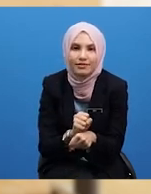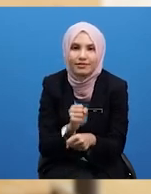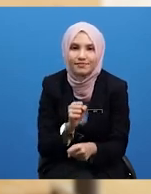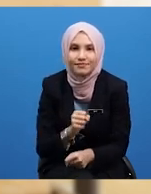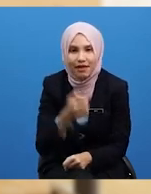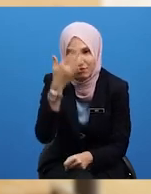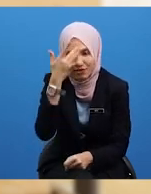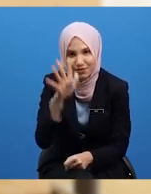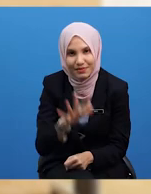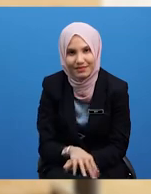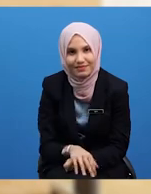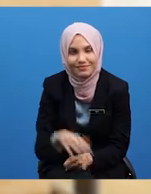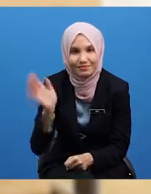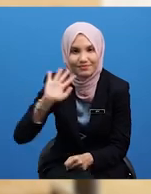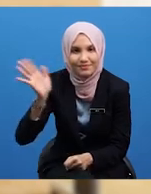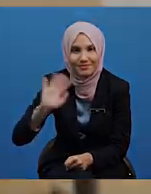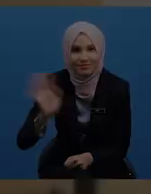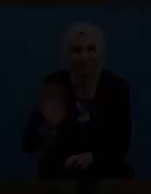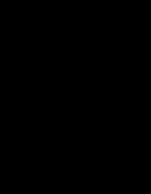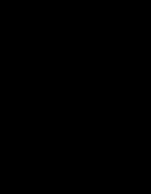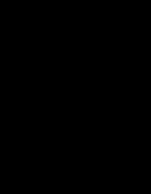and work smart. Bye-bye!